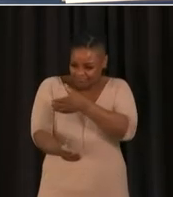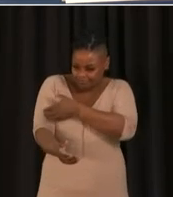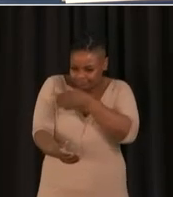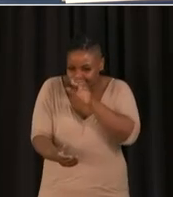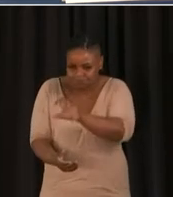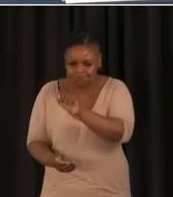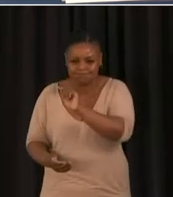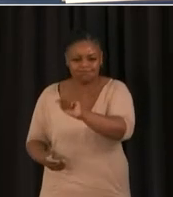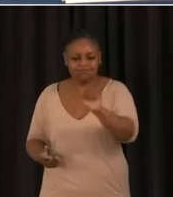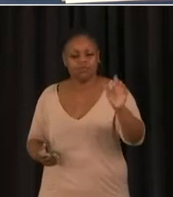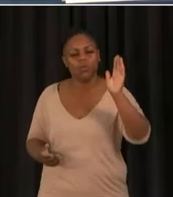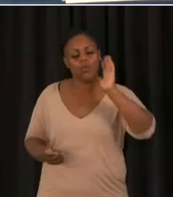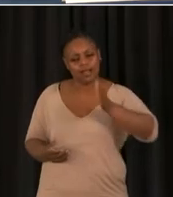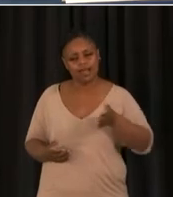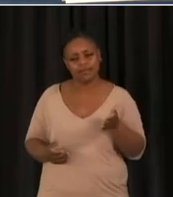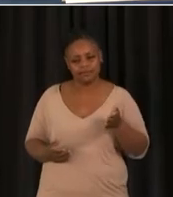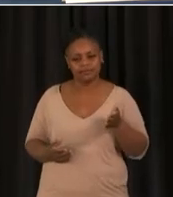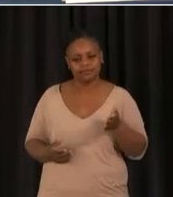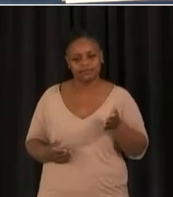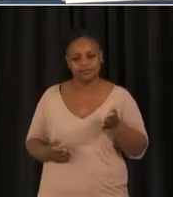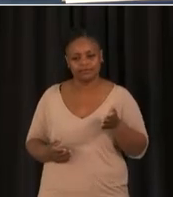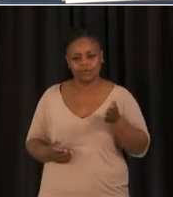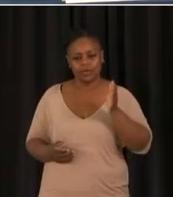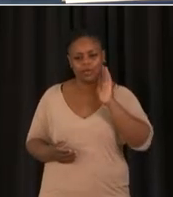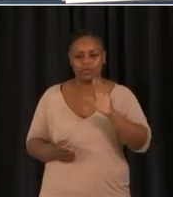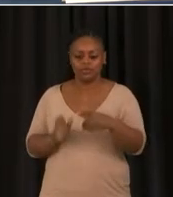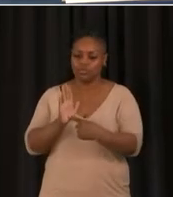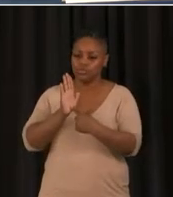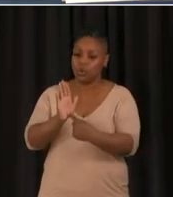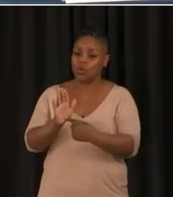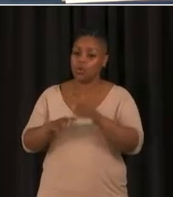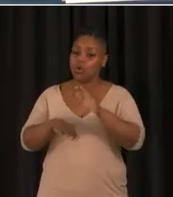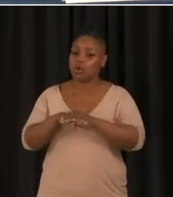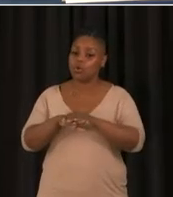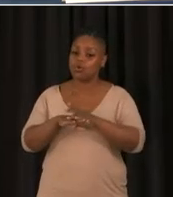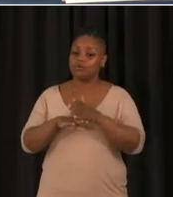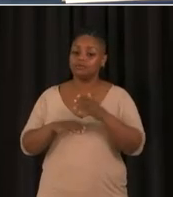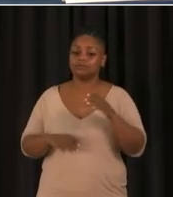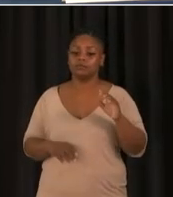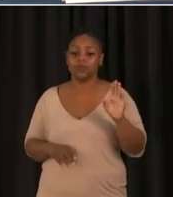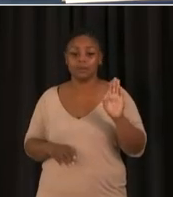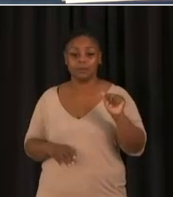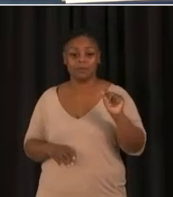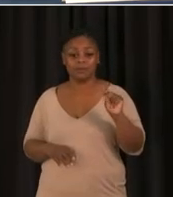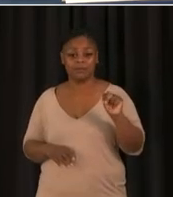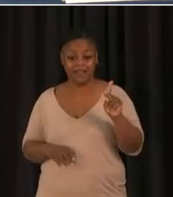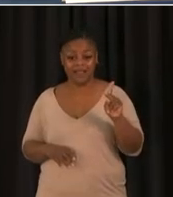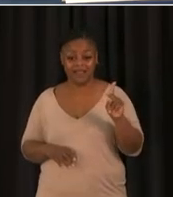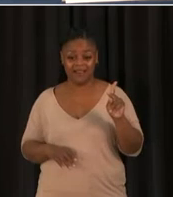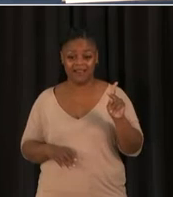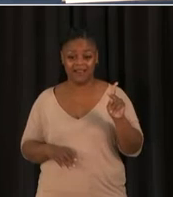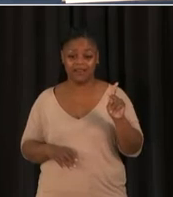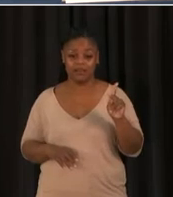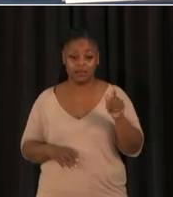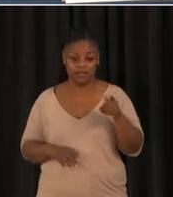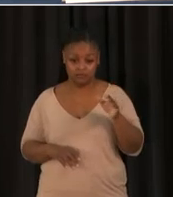services industry. That presentation is available on our website, so please check it out,